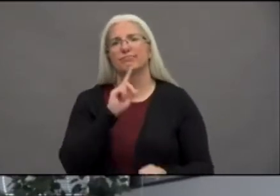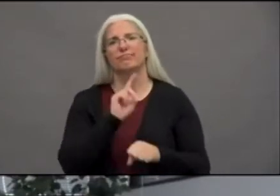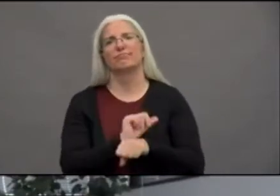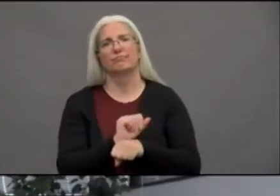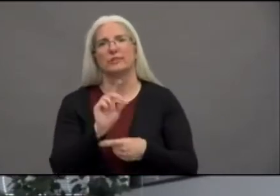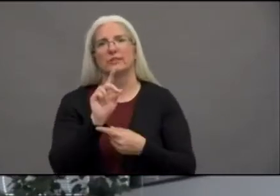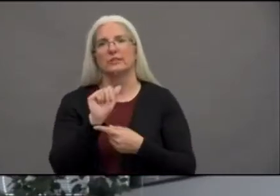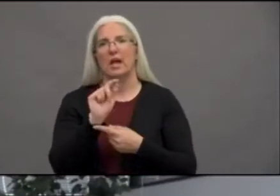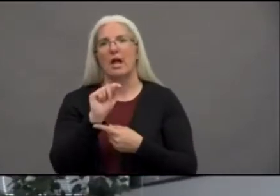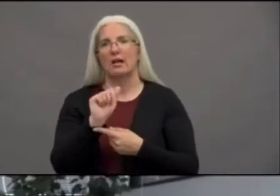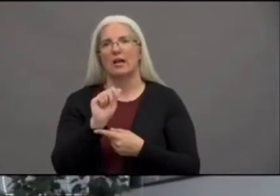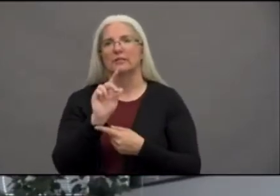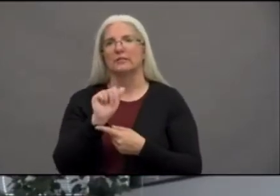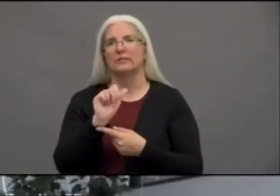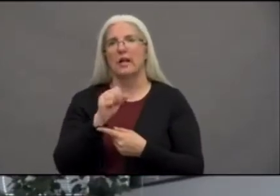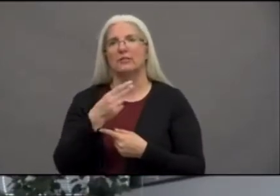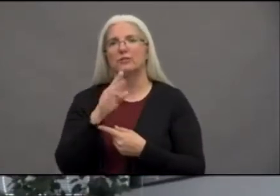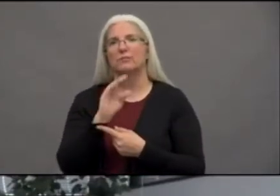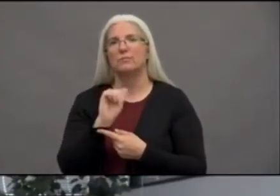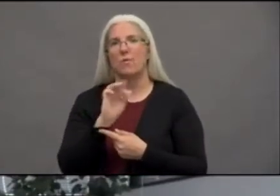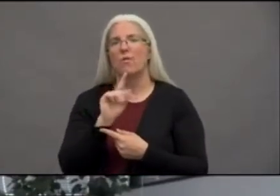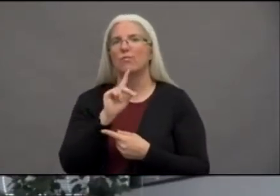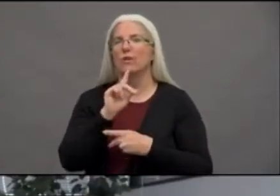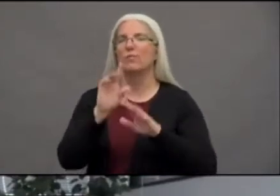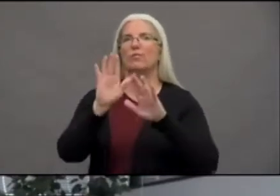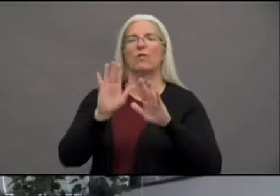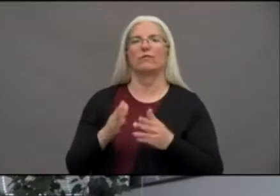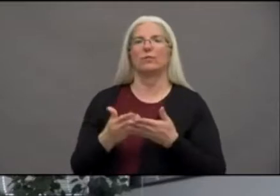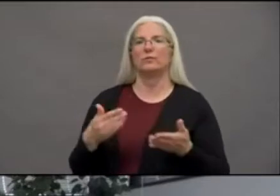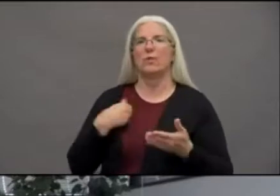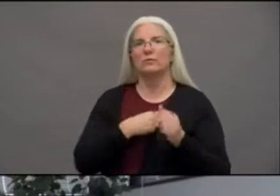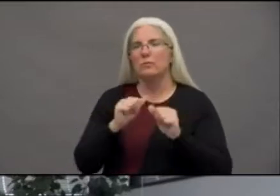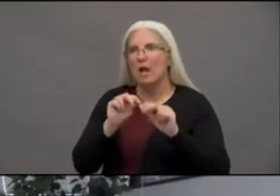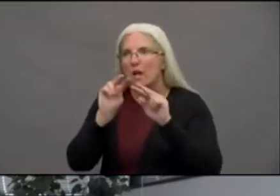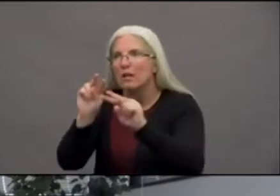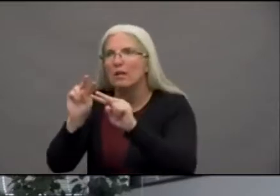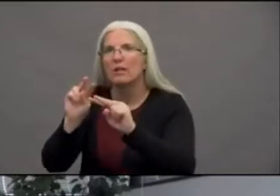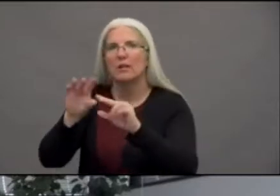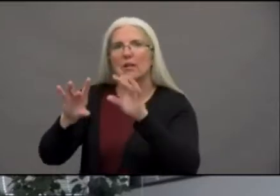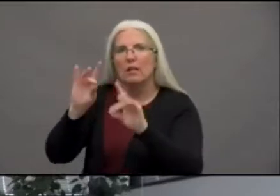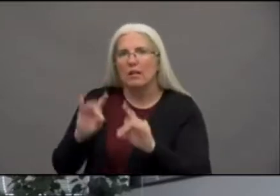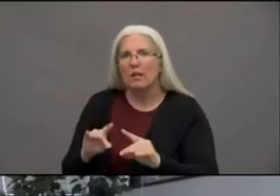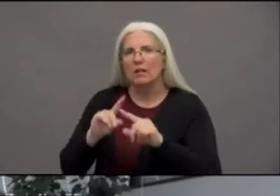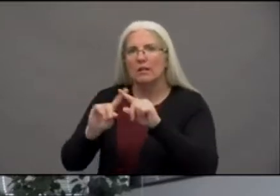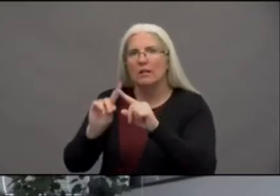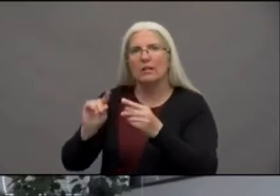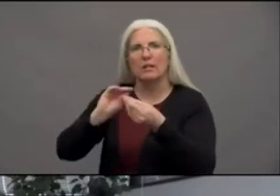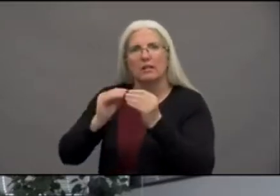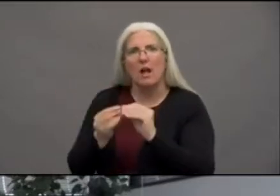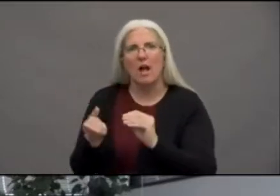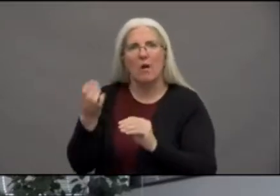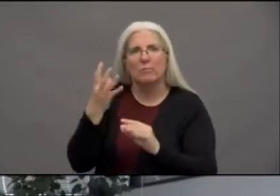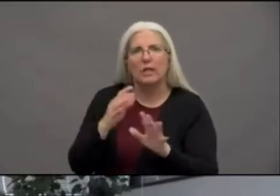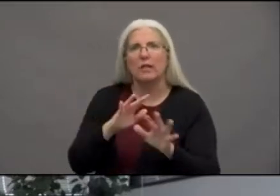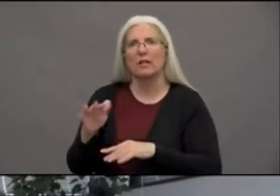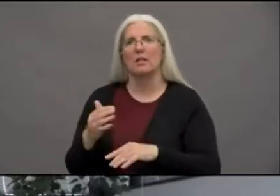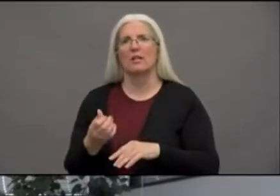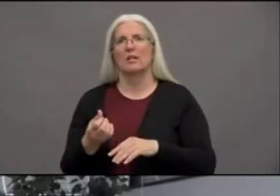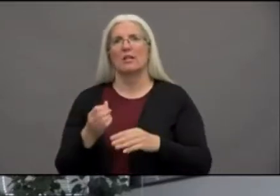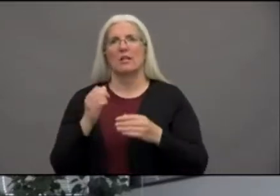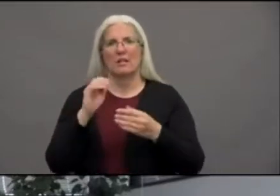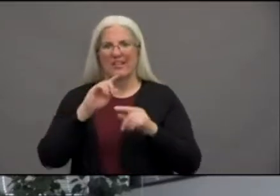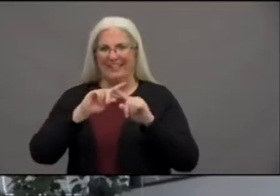wonderful resource we have available here at the county where you can stay in the know on COVID-19 as it relates to Santa Clara